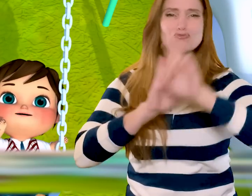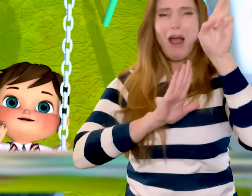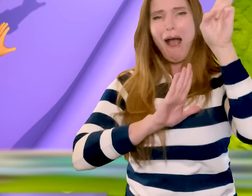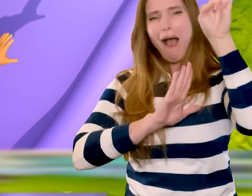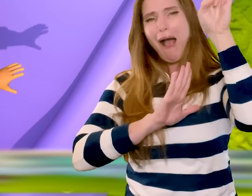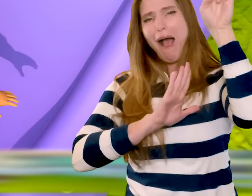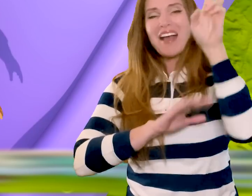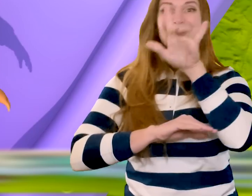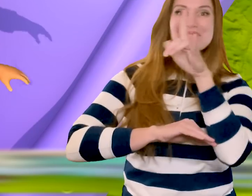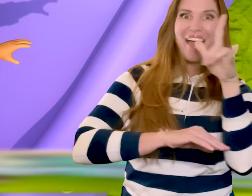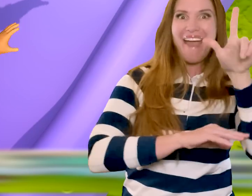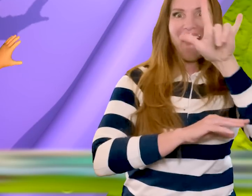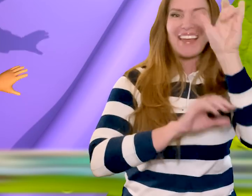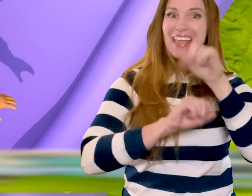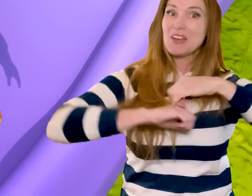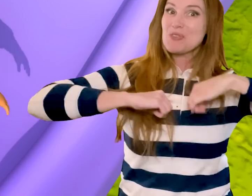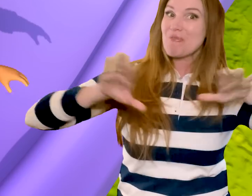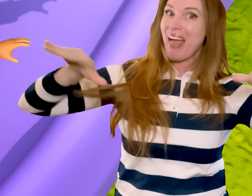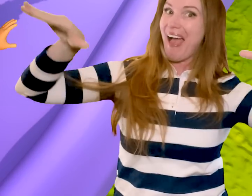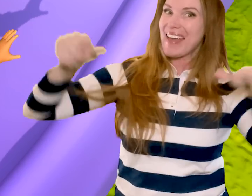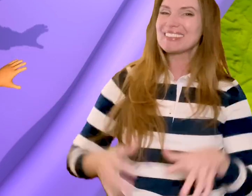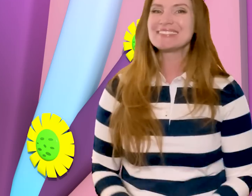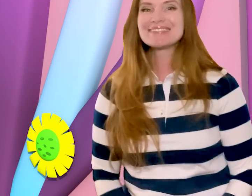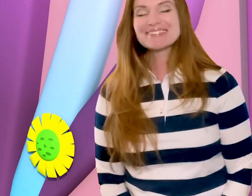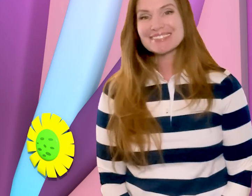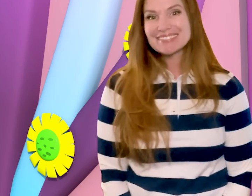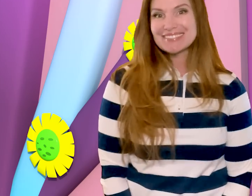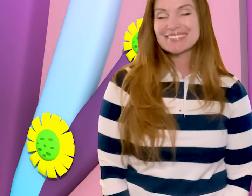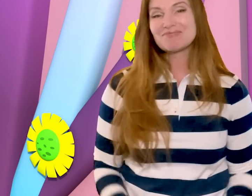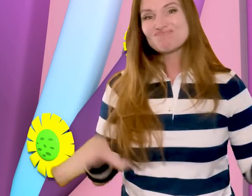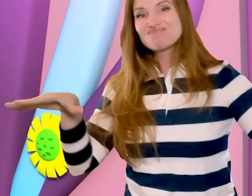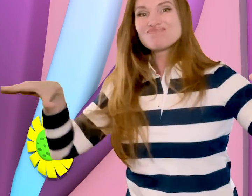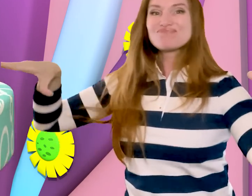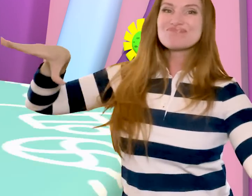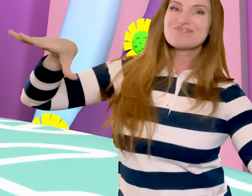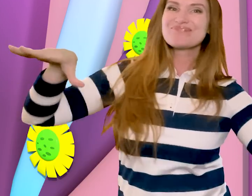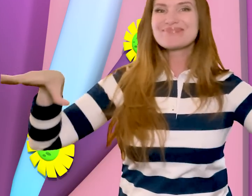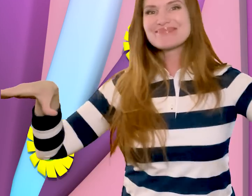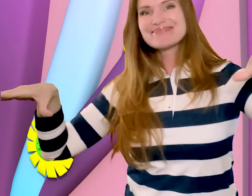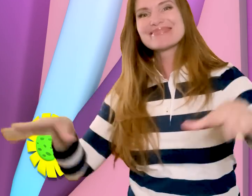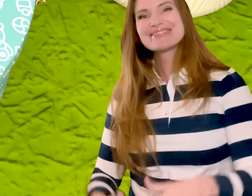spaceship plain plane can you fly